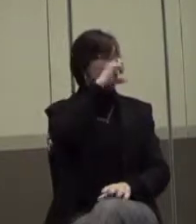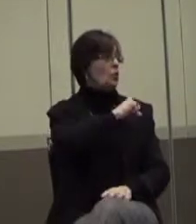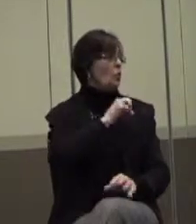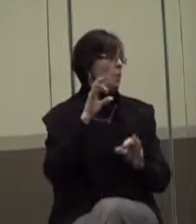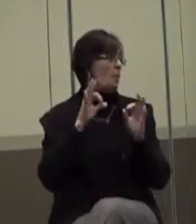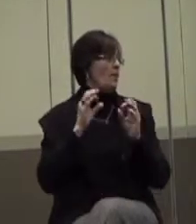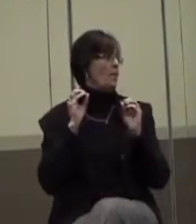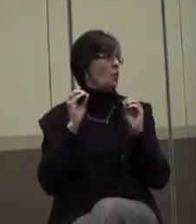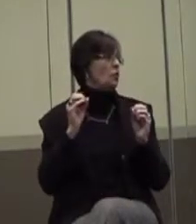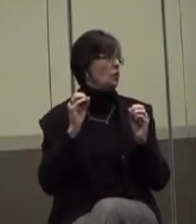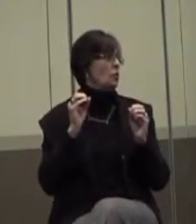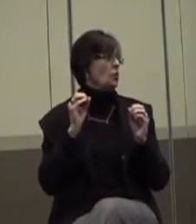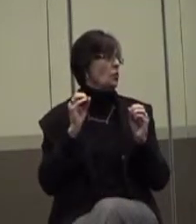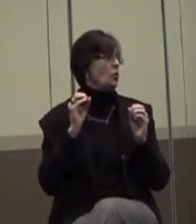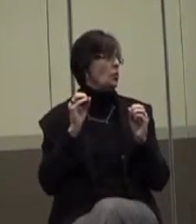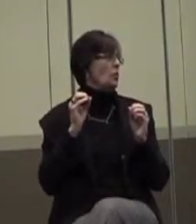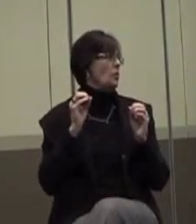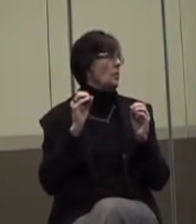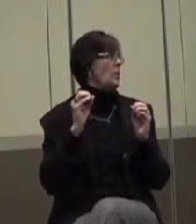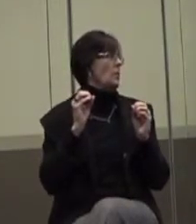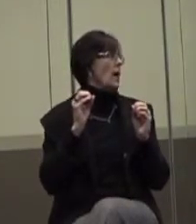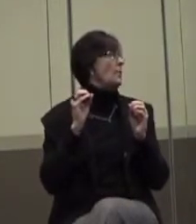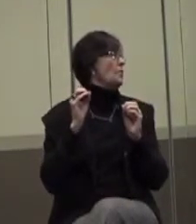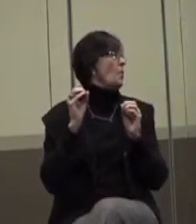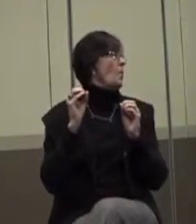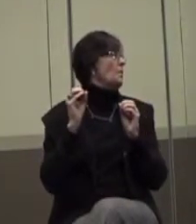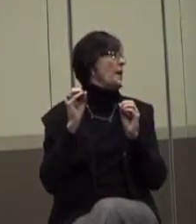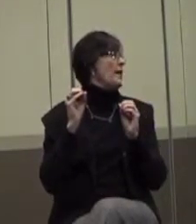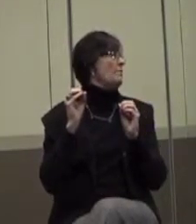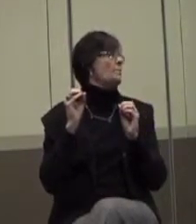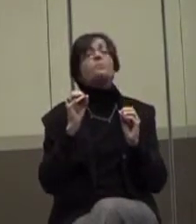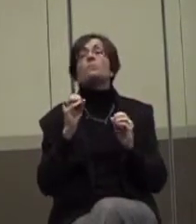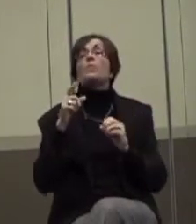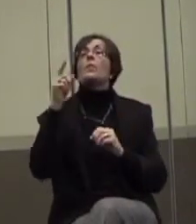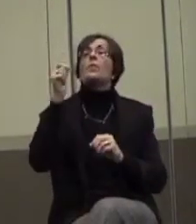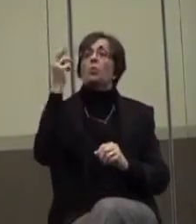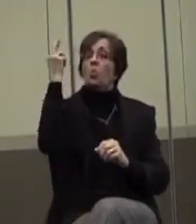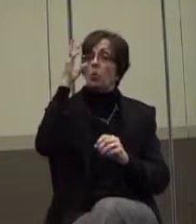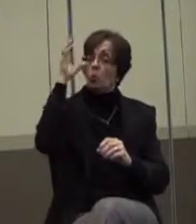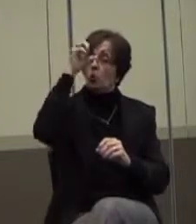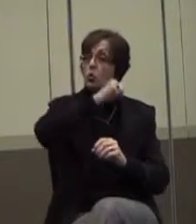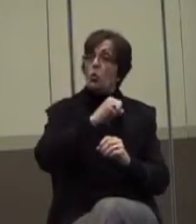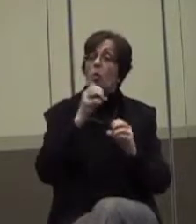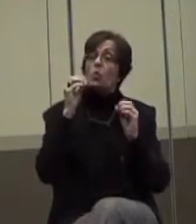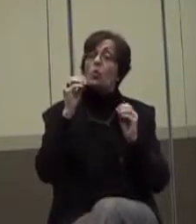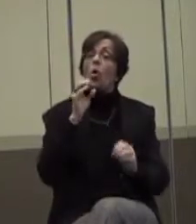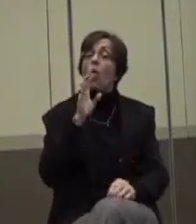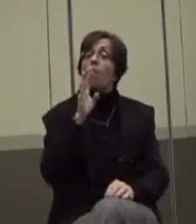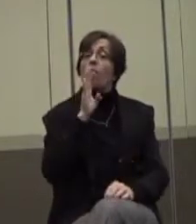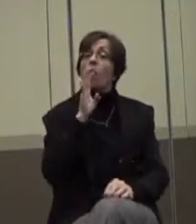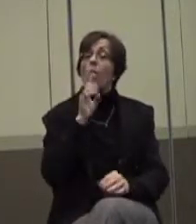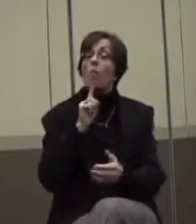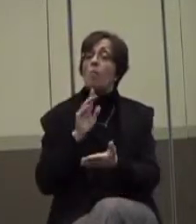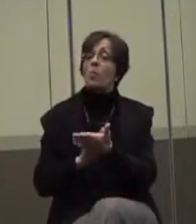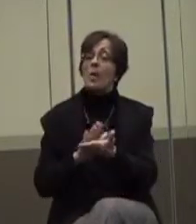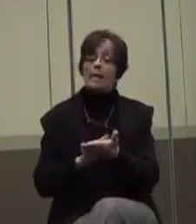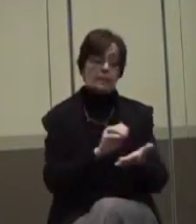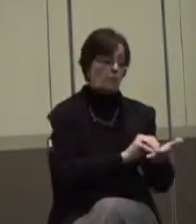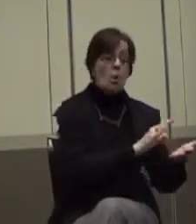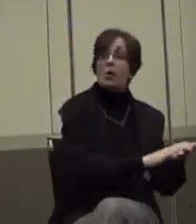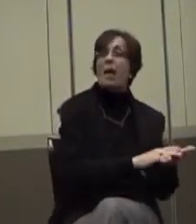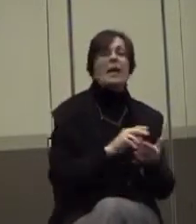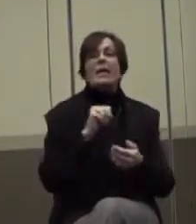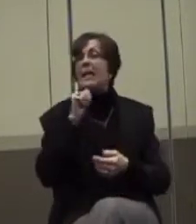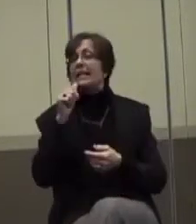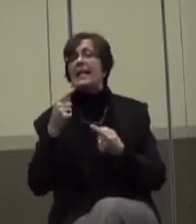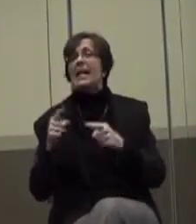like verbal praise that none happened? Yep. I'm sorry, what was that? Yeah, is it reasonable to assume that if there's no verbal praise marked down that it didn't happen? Well,